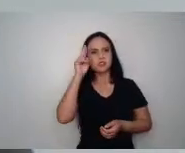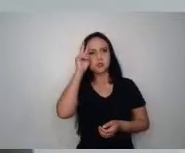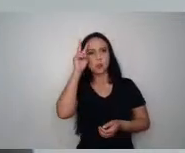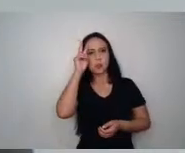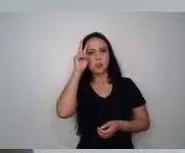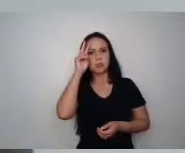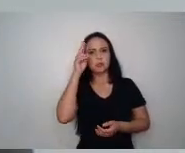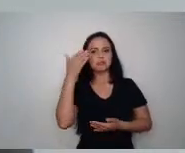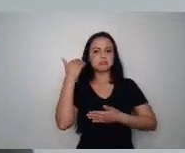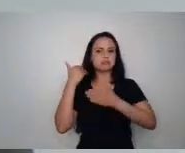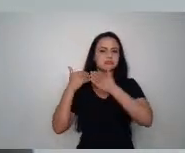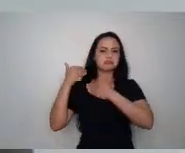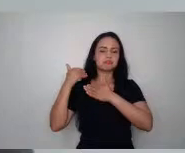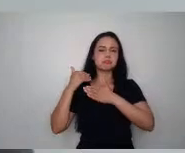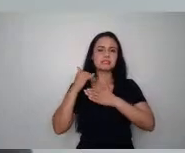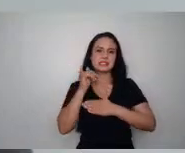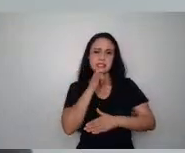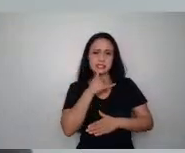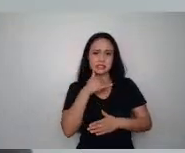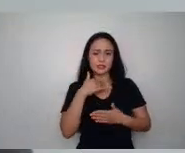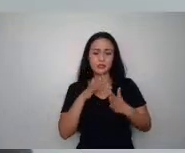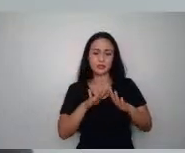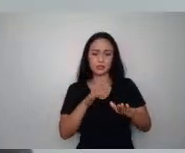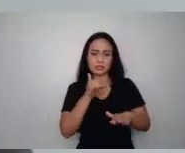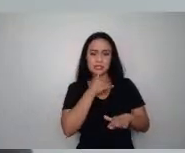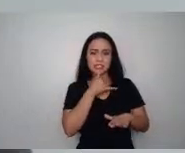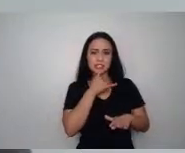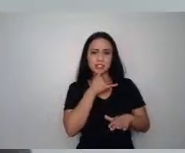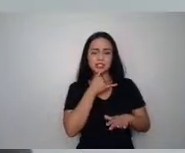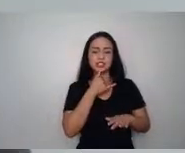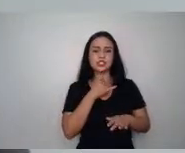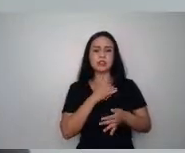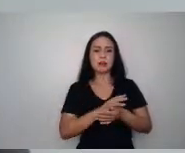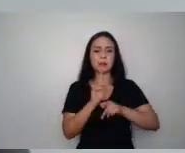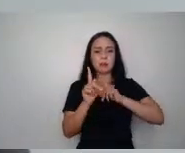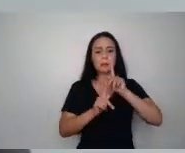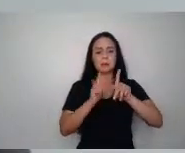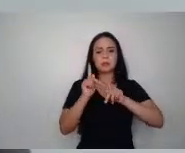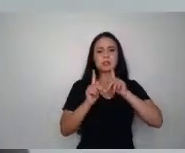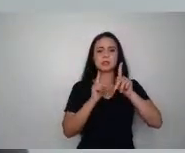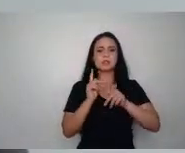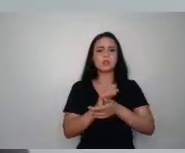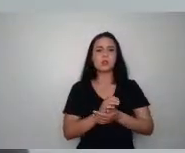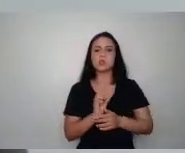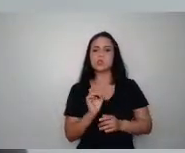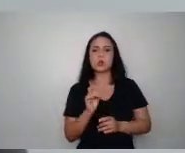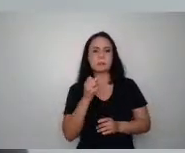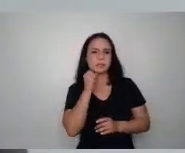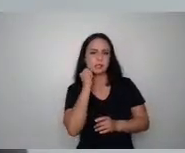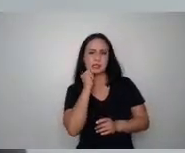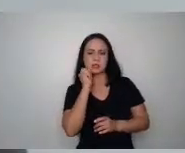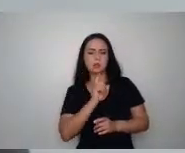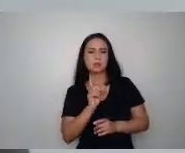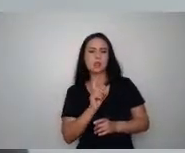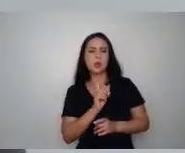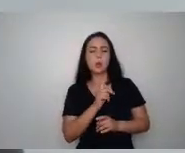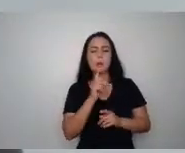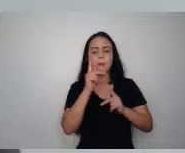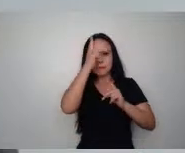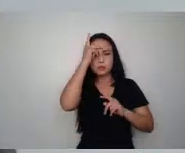go back in history sometime. I'm very sad as a citizen, and I don't speak only